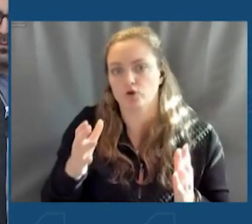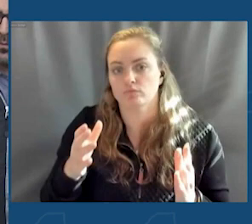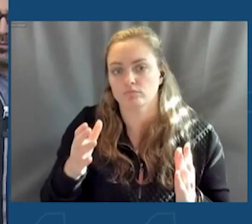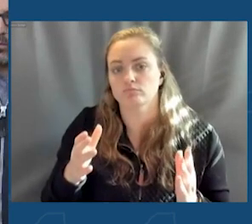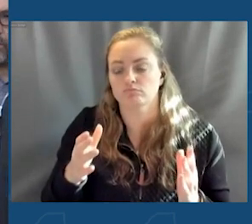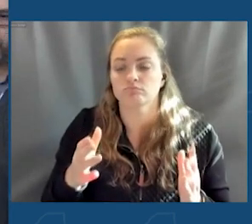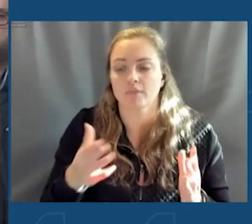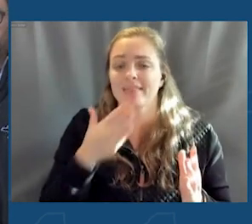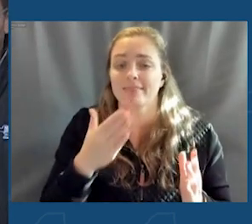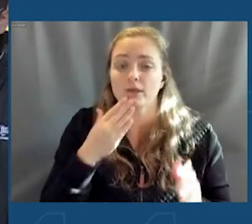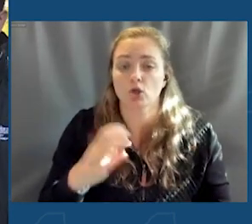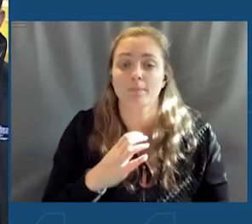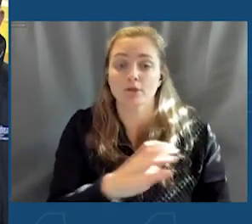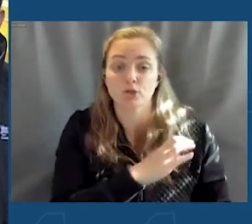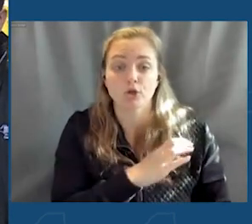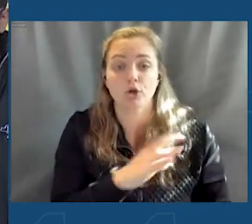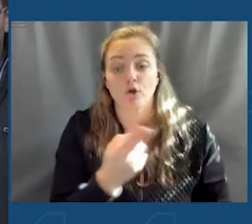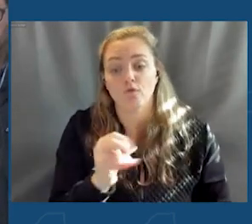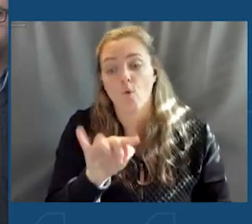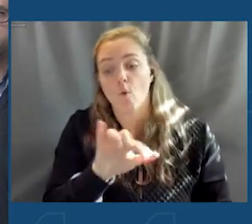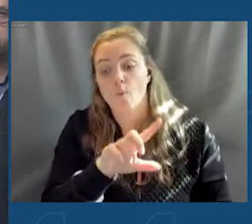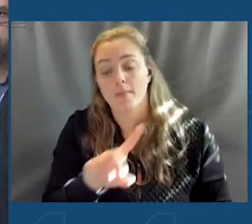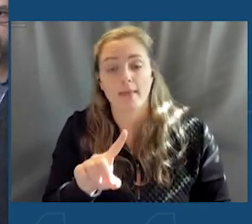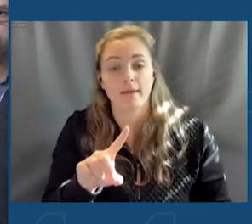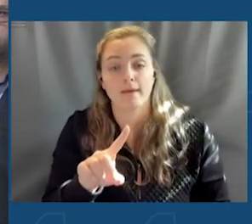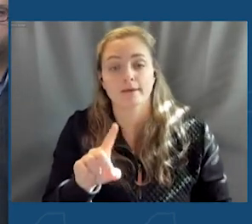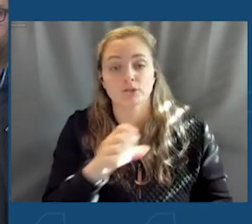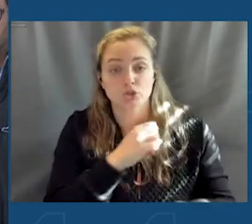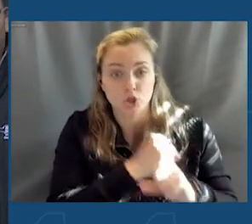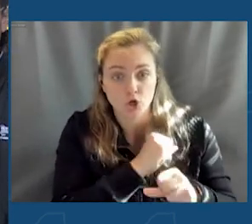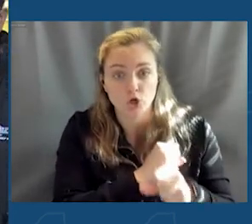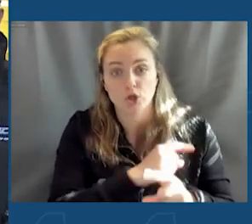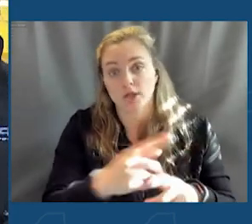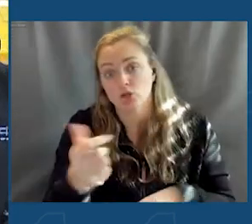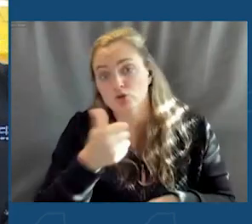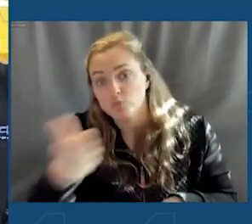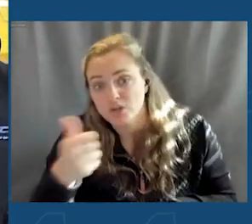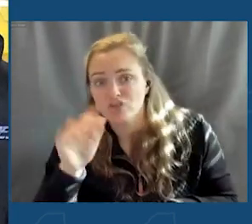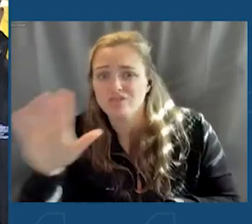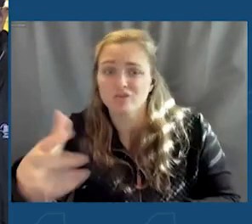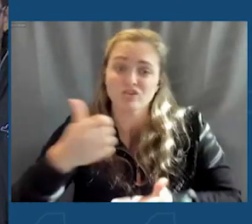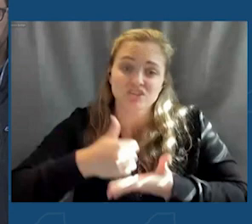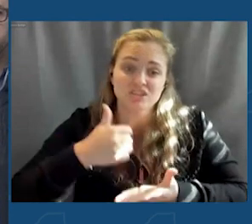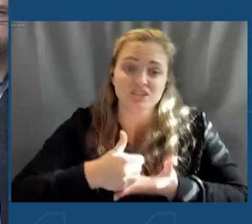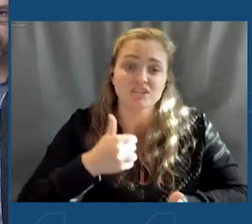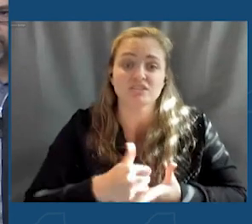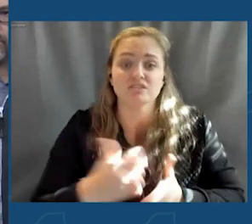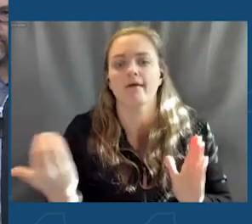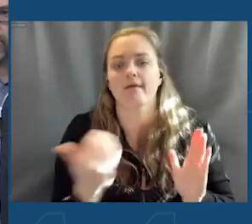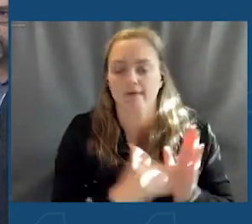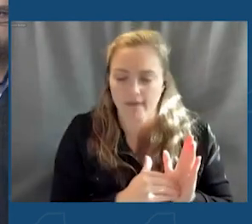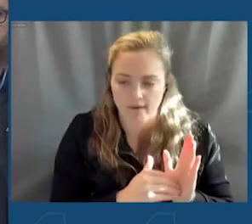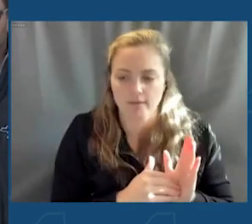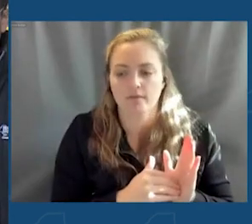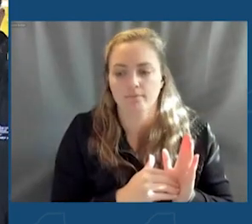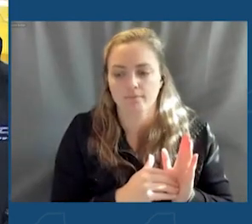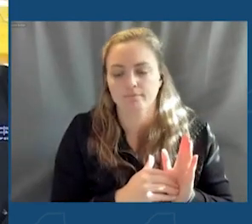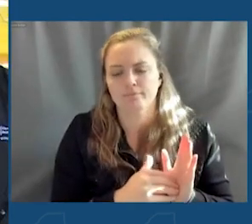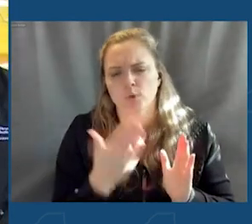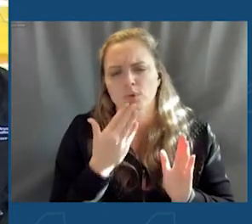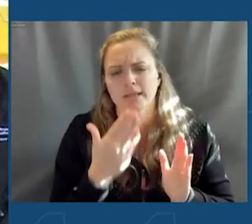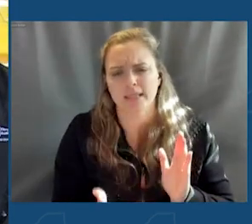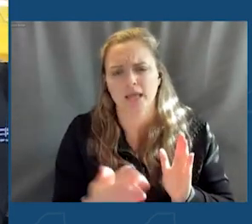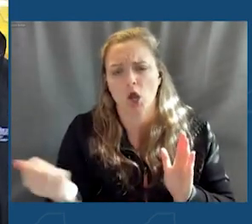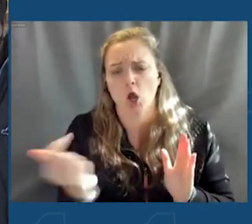Homeland Security and Transportation for their assistance. I want to again just thank all